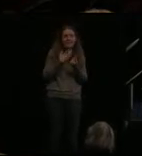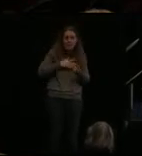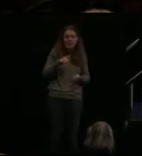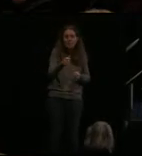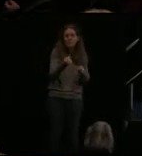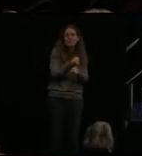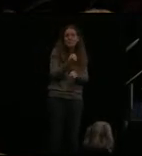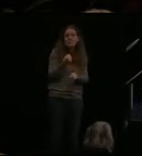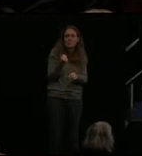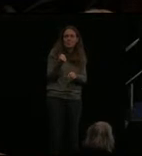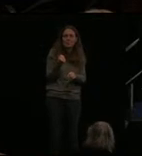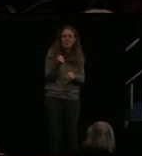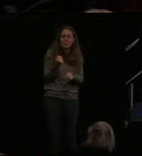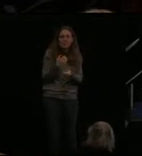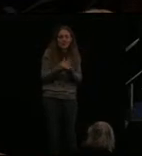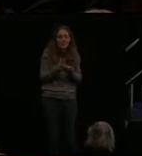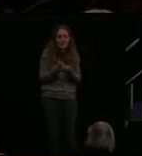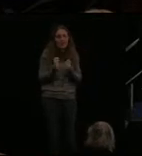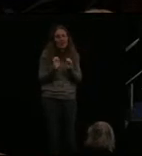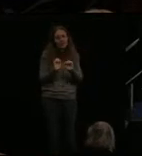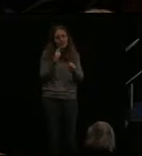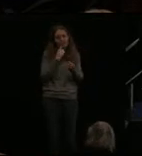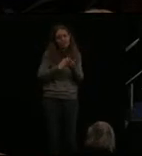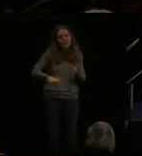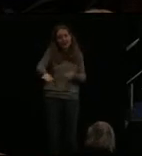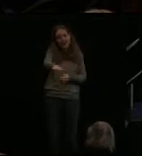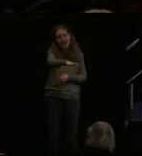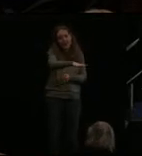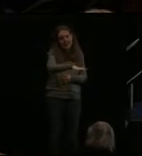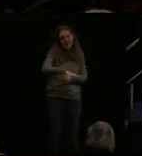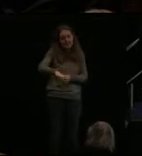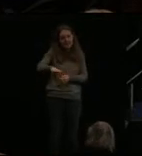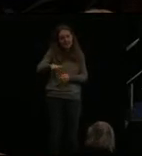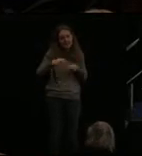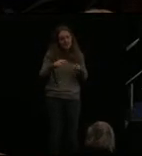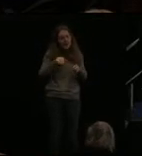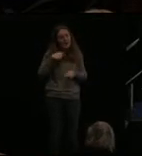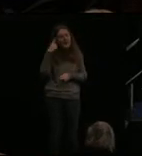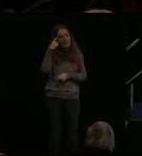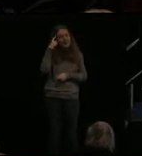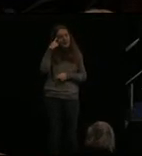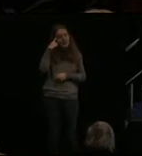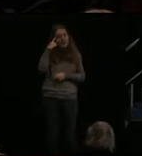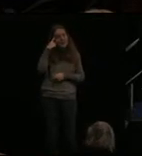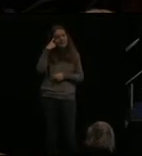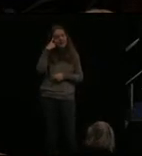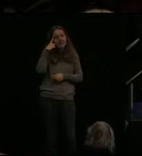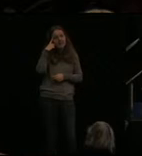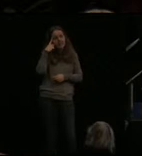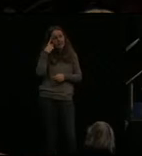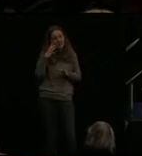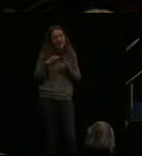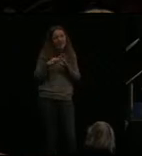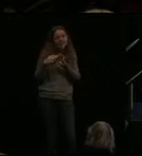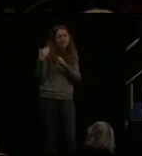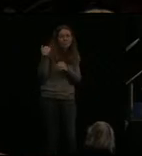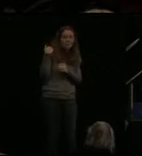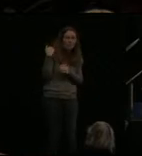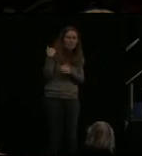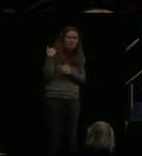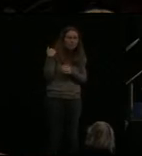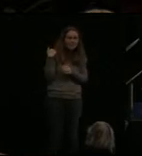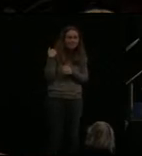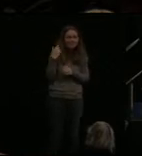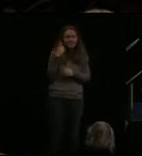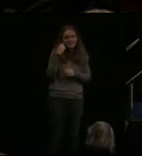you to do, part of your promised land. And often the way I think of it relates to calling, and we